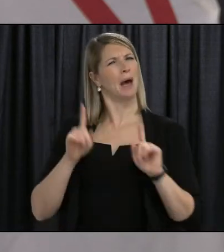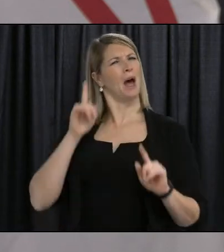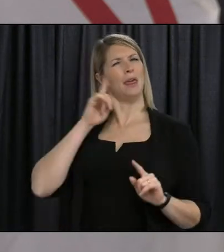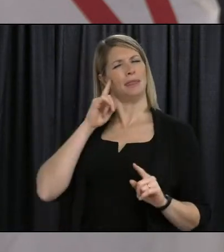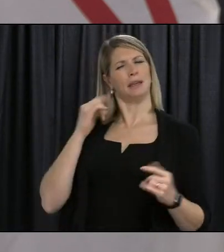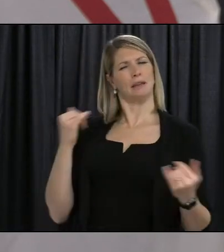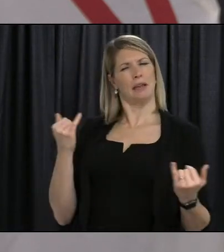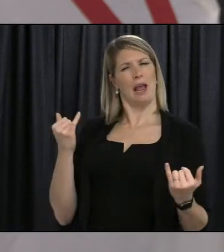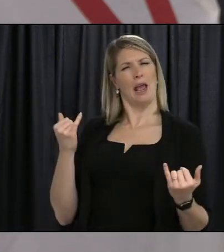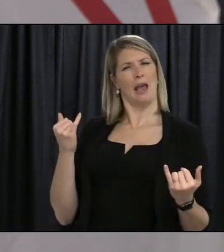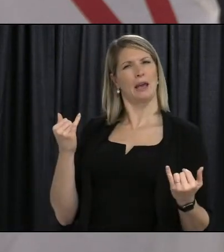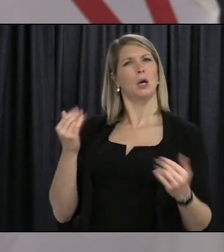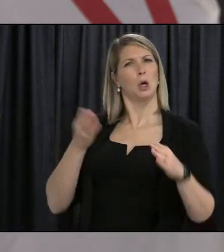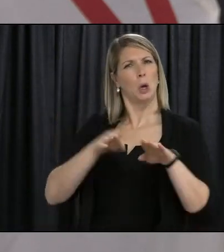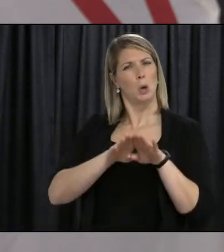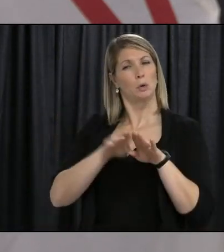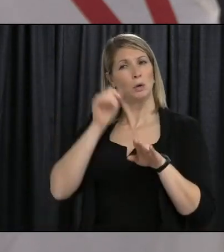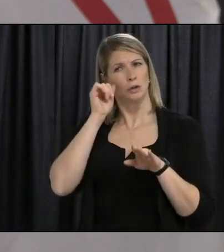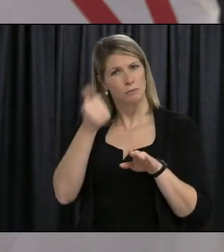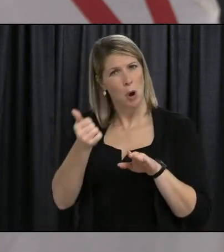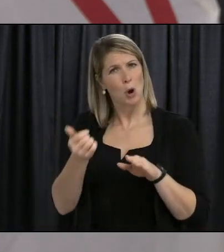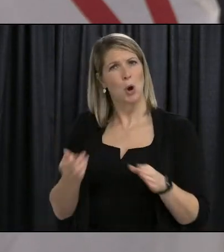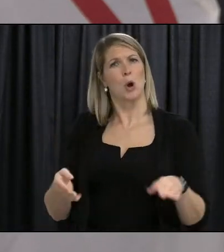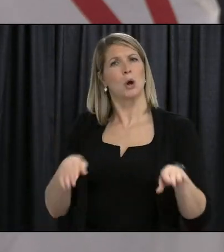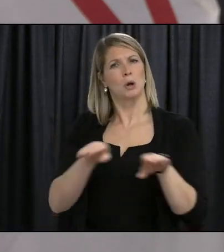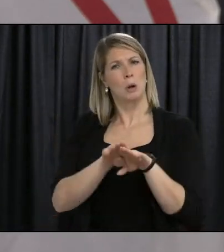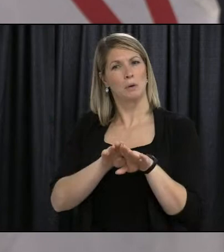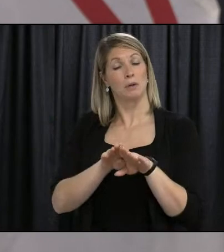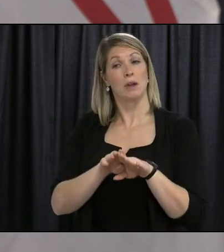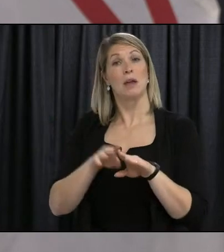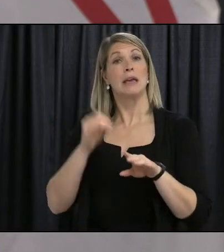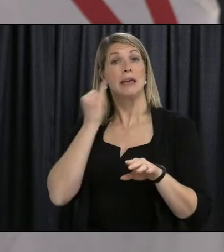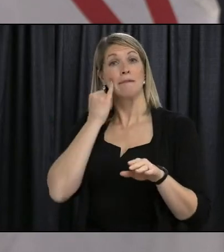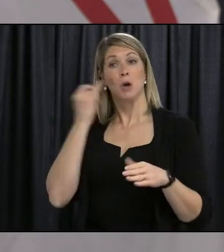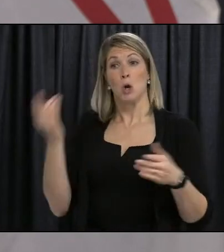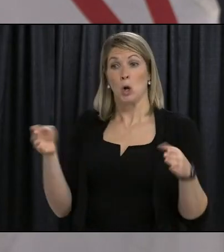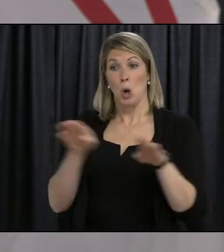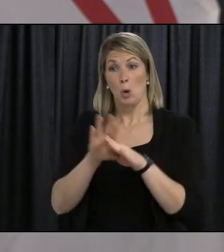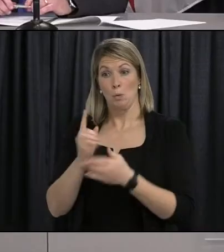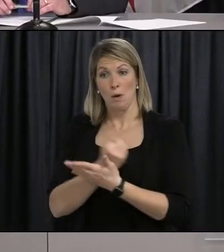days. I think a week probably would have sent the wrong messages.